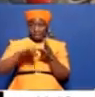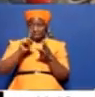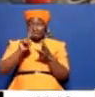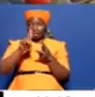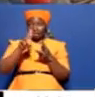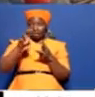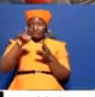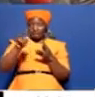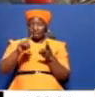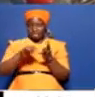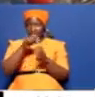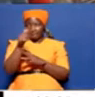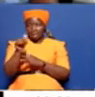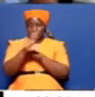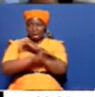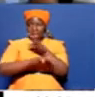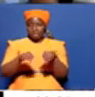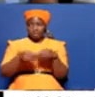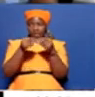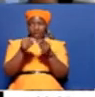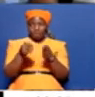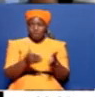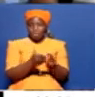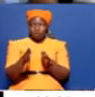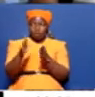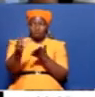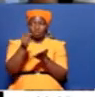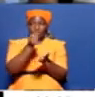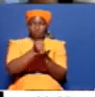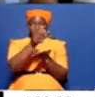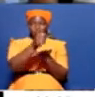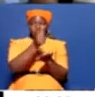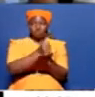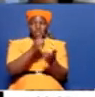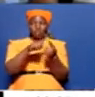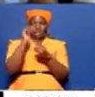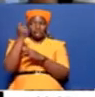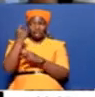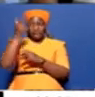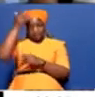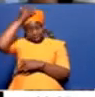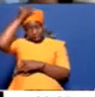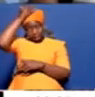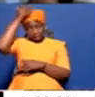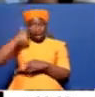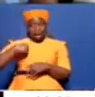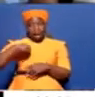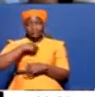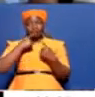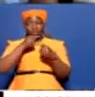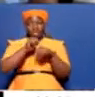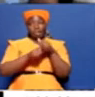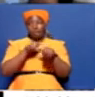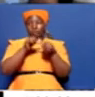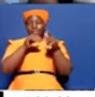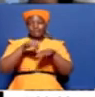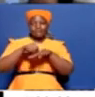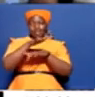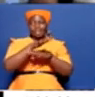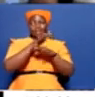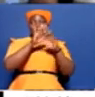employment opportunities to Kenyan nurses. We are not talking about sending our critical care nurses or the nurses that